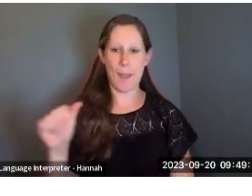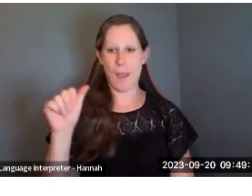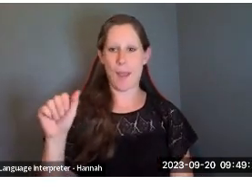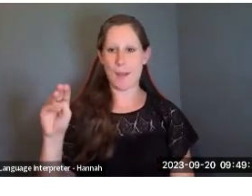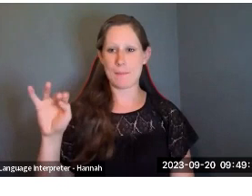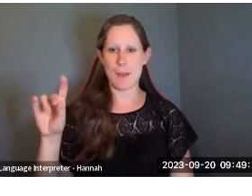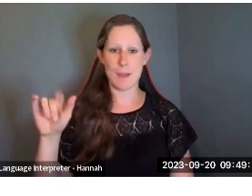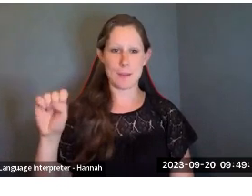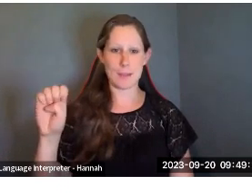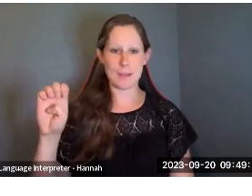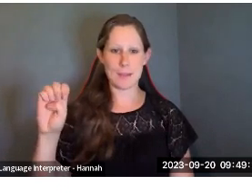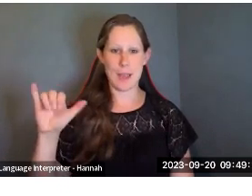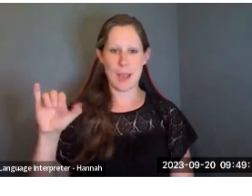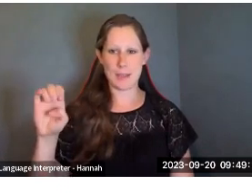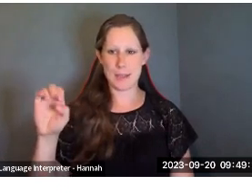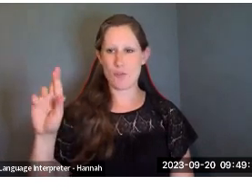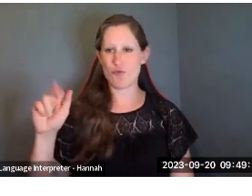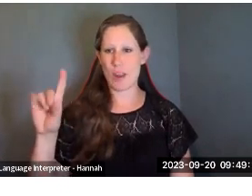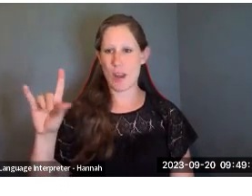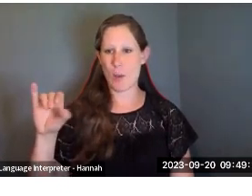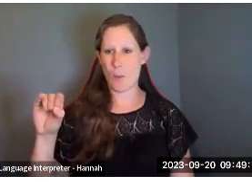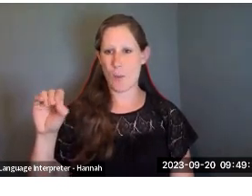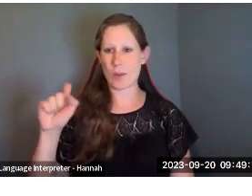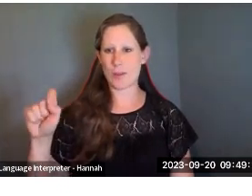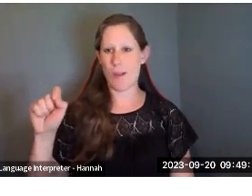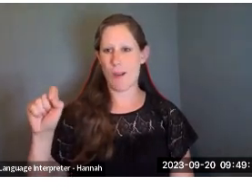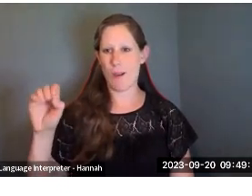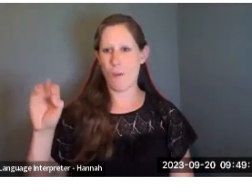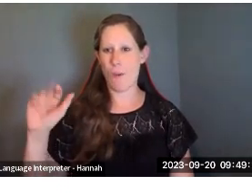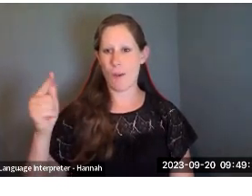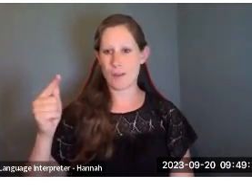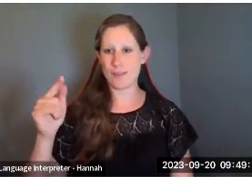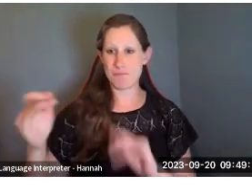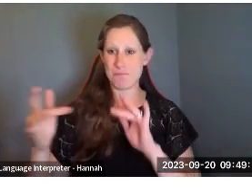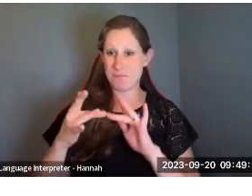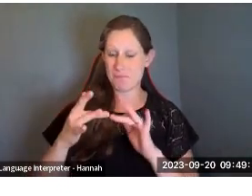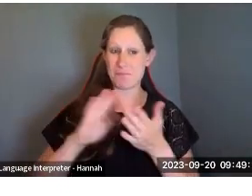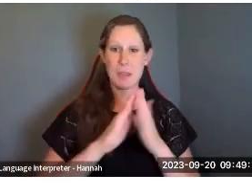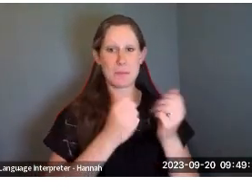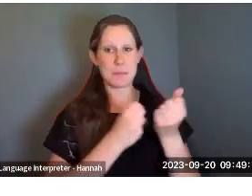inweb@mindseyeradio.org if you would like to reach out about becoming a sponsor or anything else.